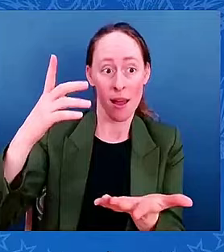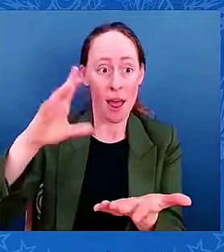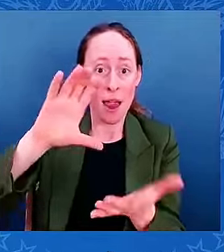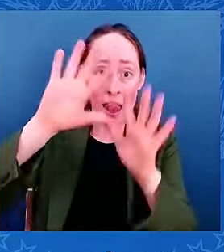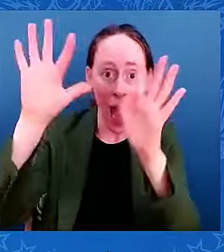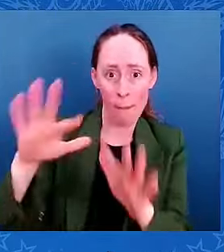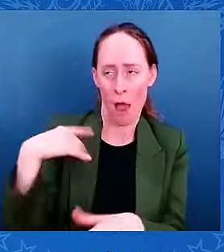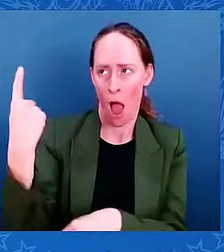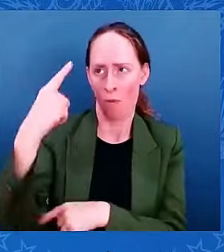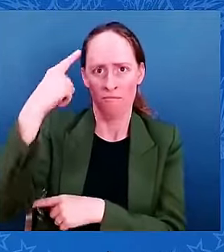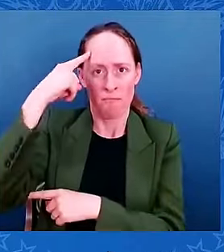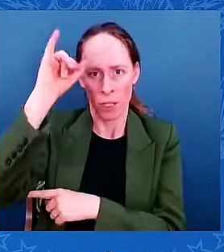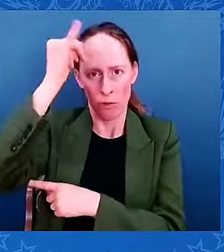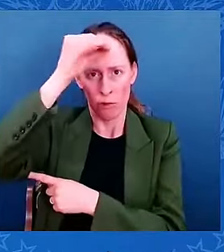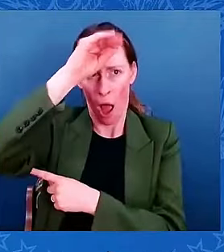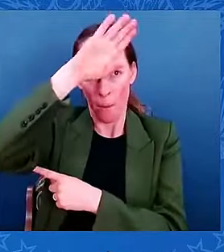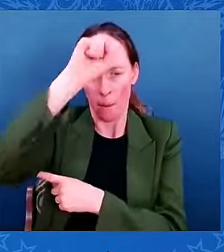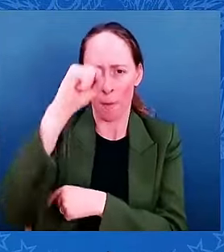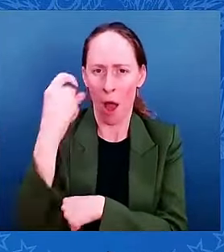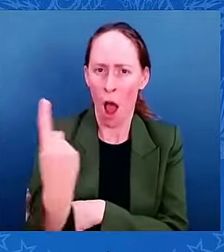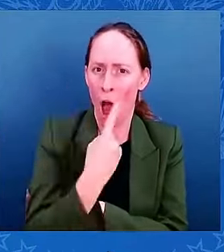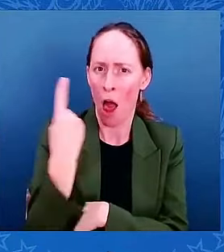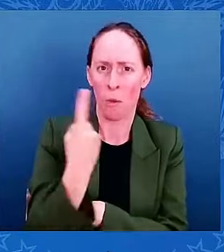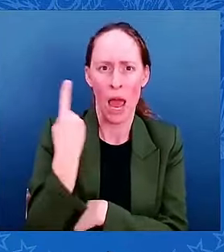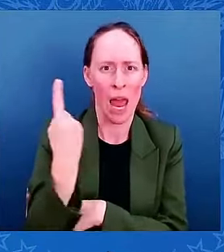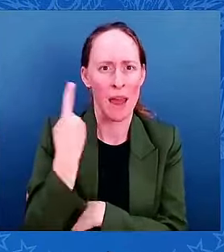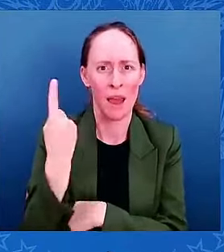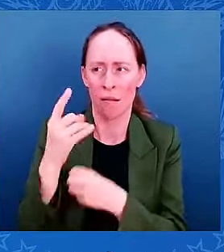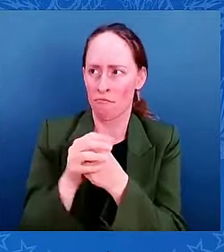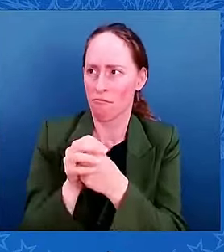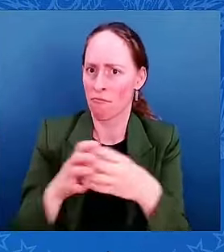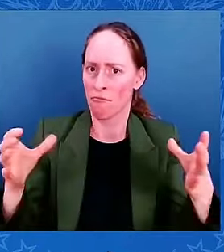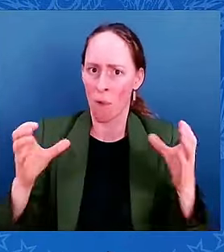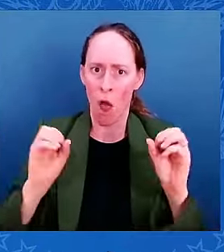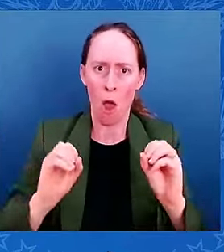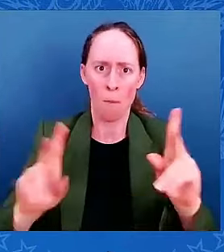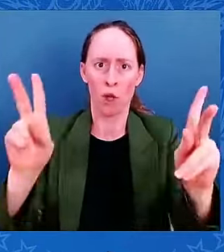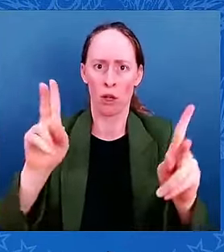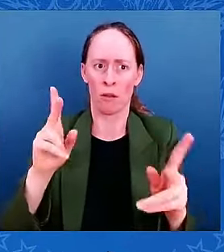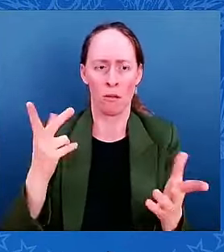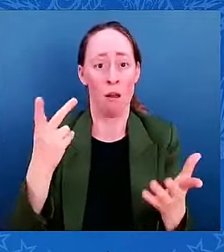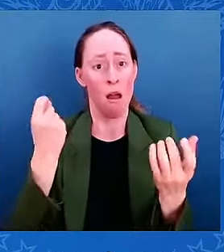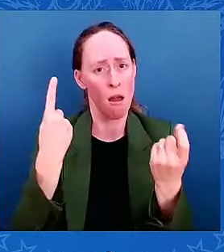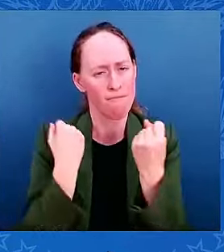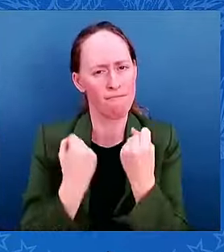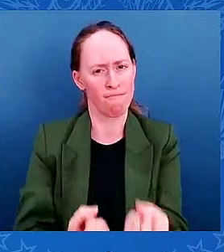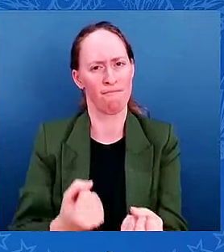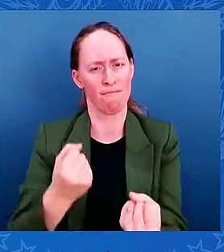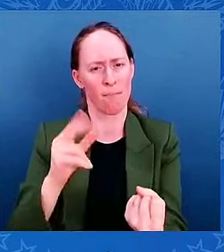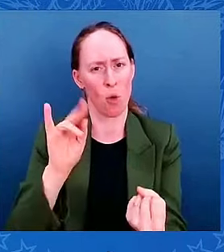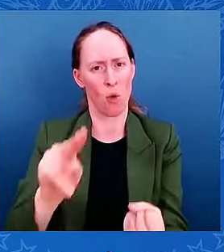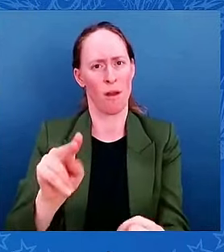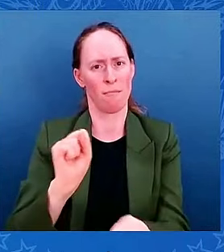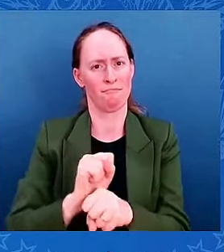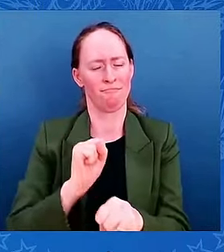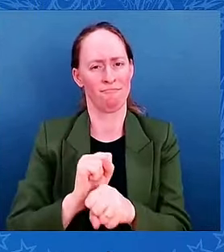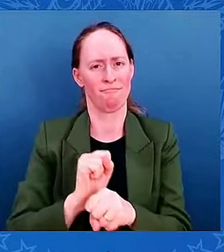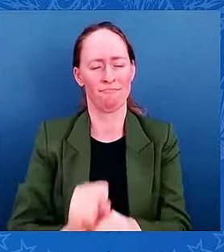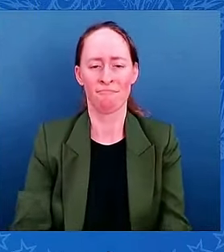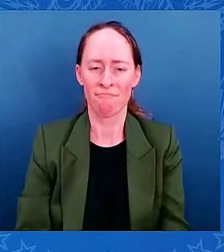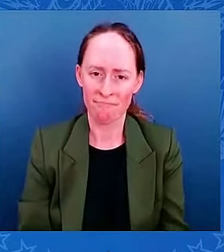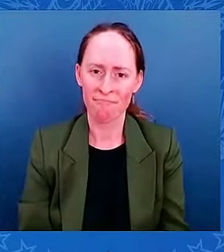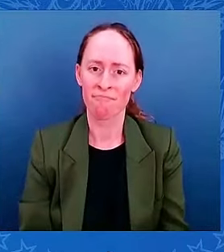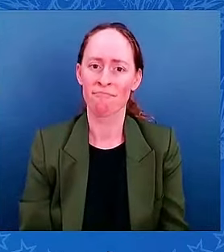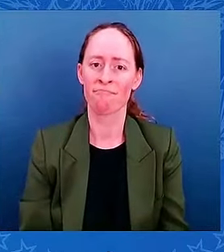Yeah. I tried for years. One of the first things I did when I